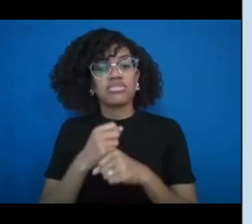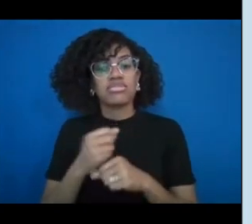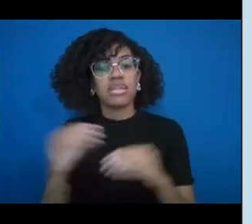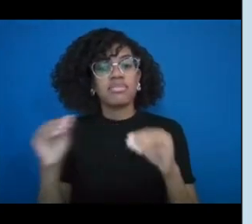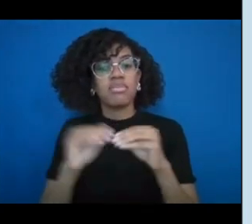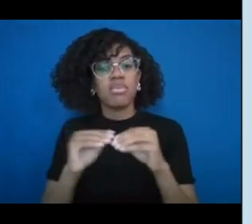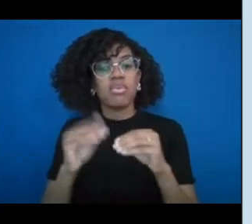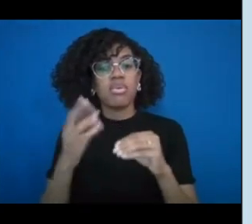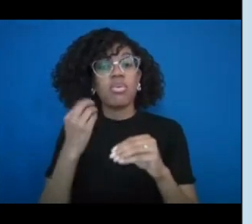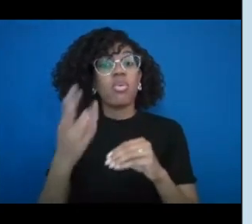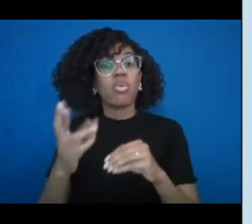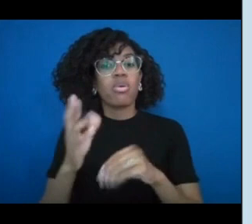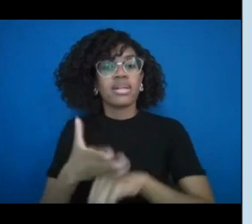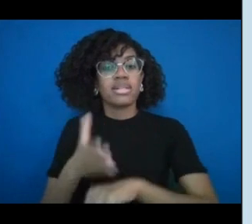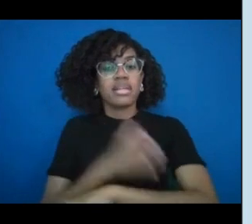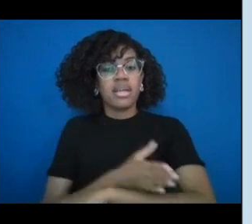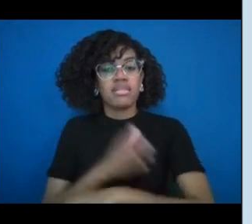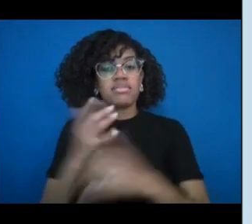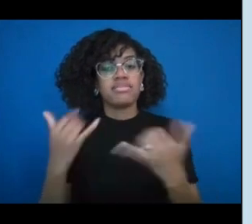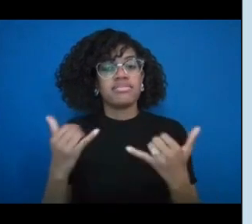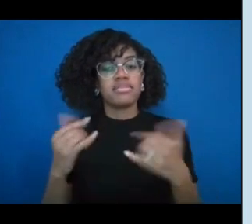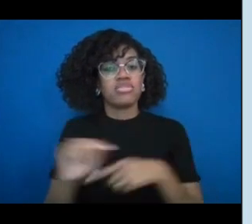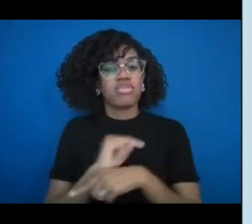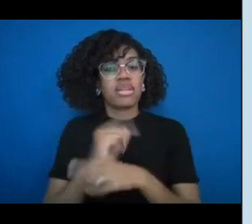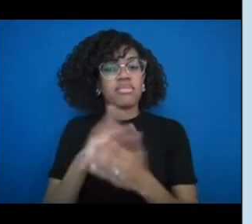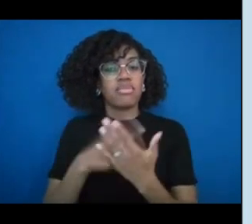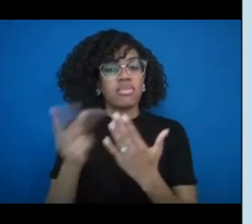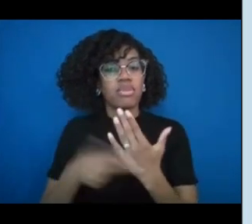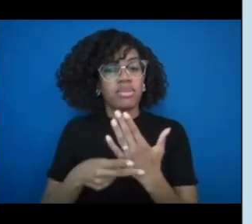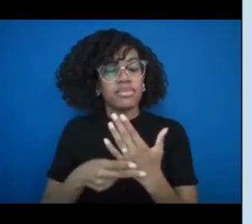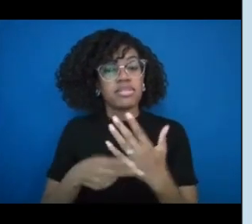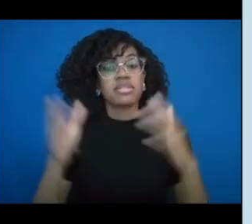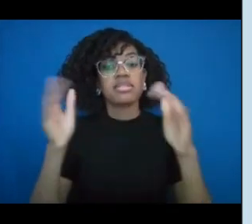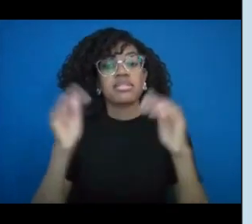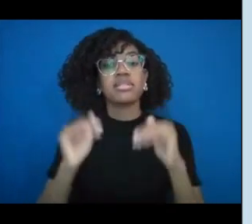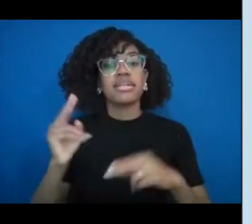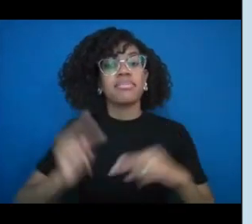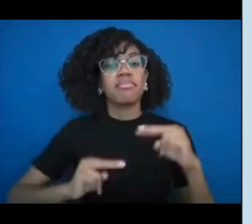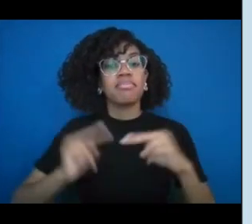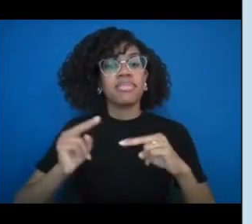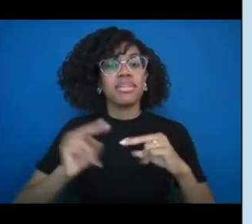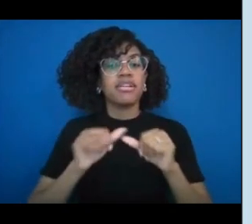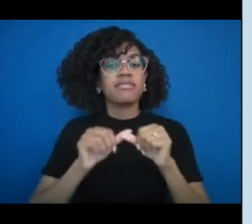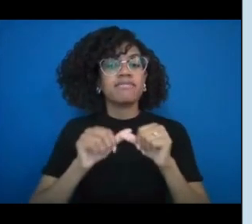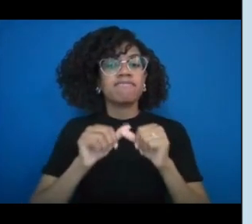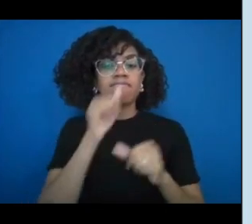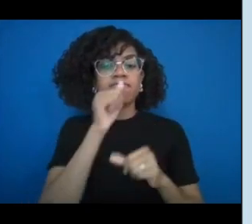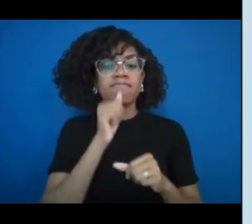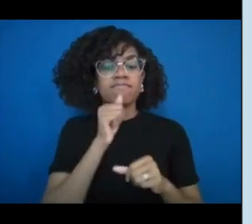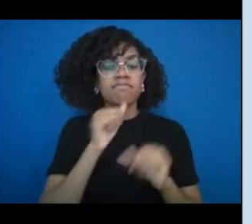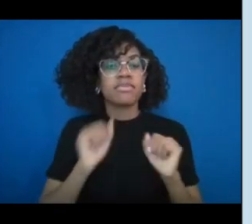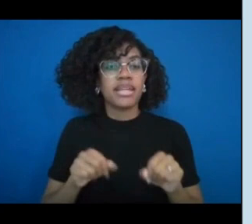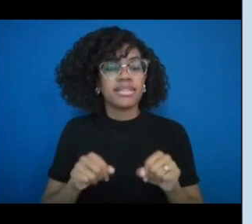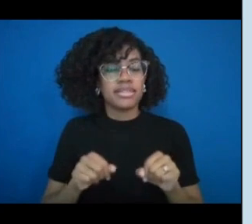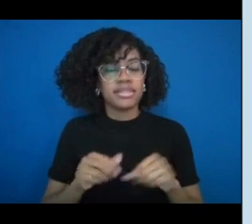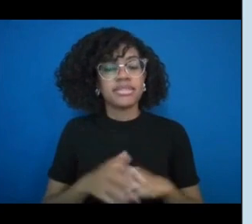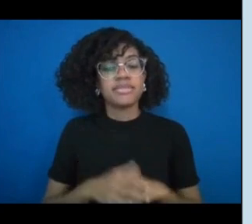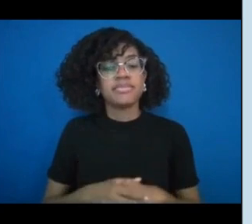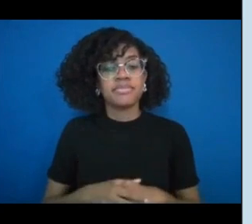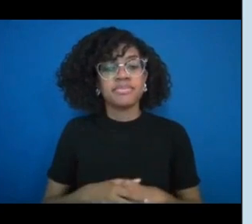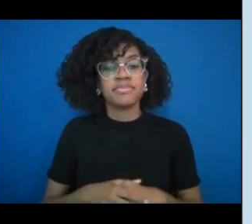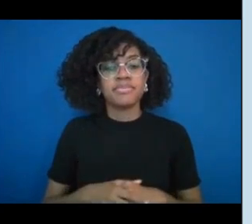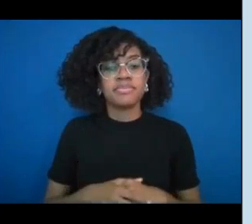And you need to build enduring capacity for a workforce that can enhance climate resilience.